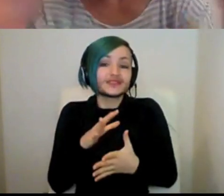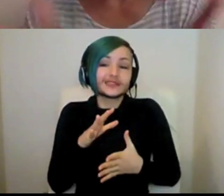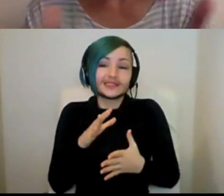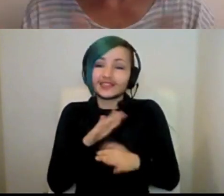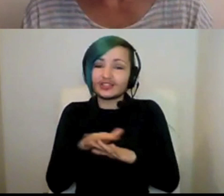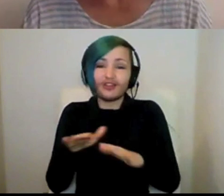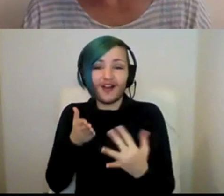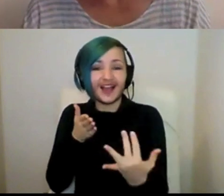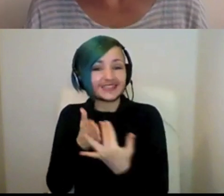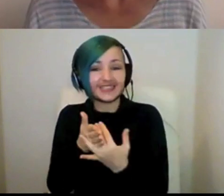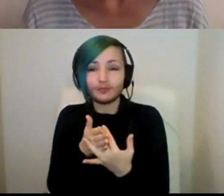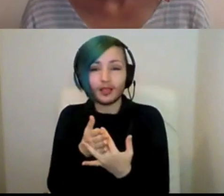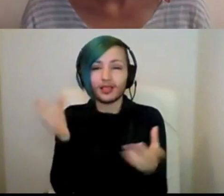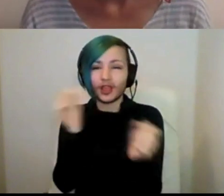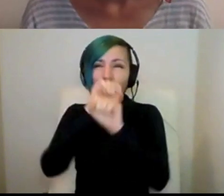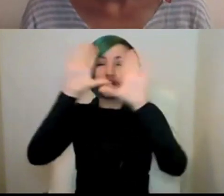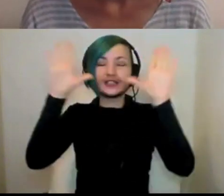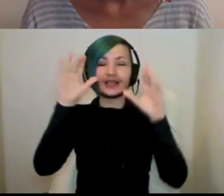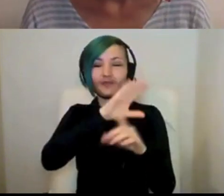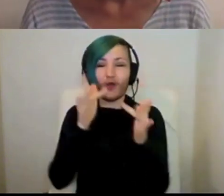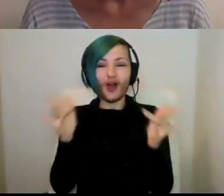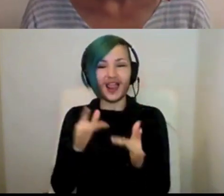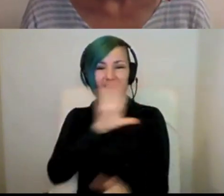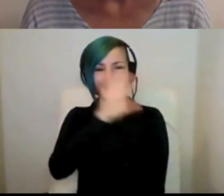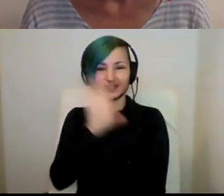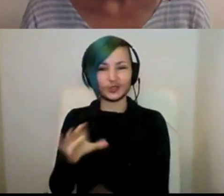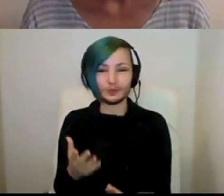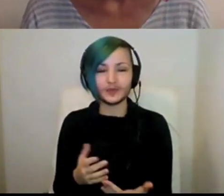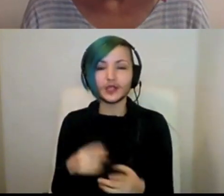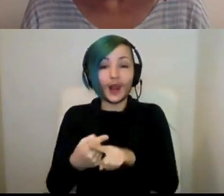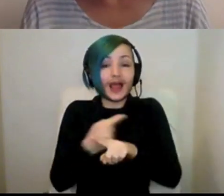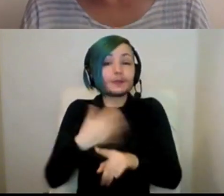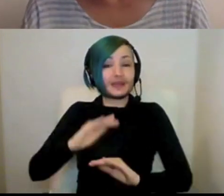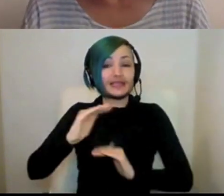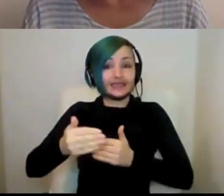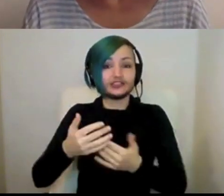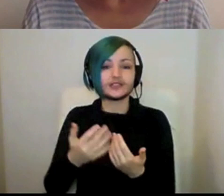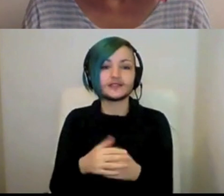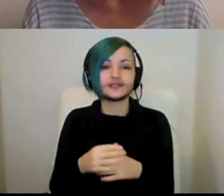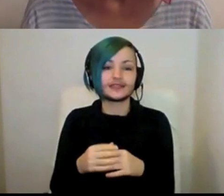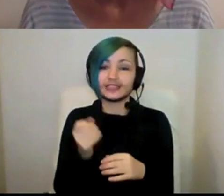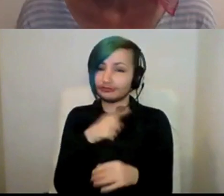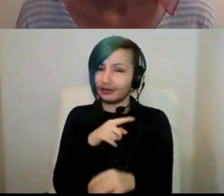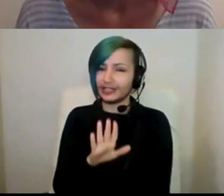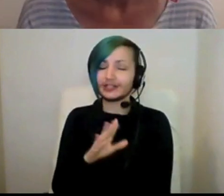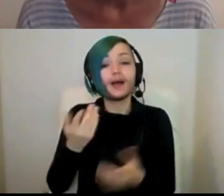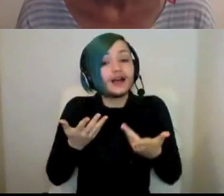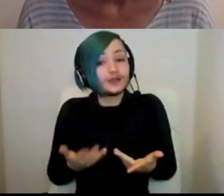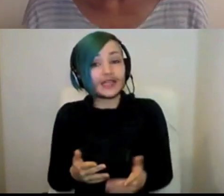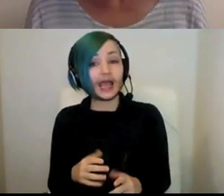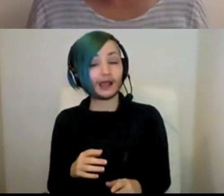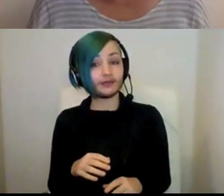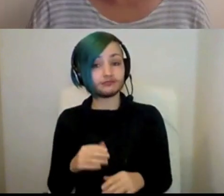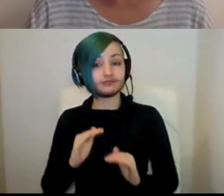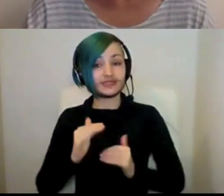the concept. So last week I had a very strange Zoom session with her, but today it was a bit different, Sheryl. It was really